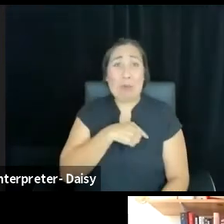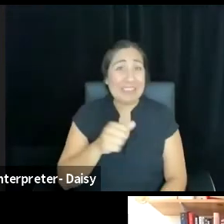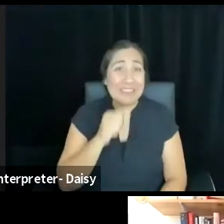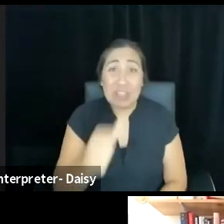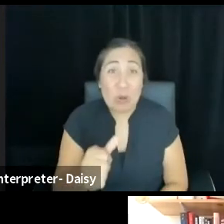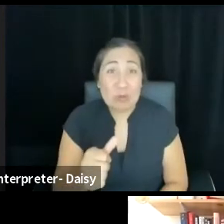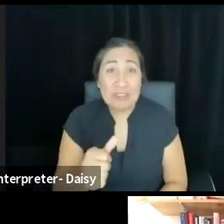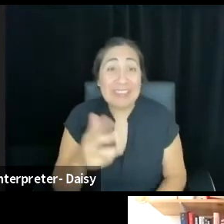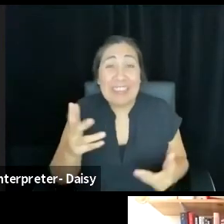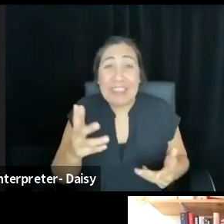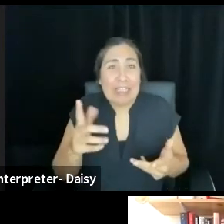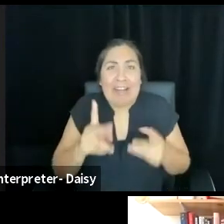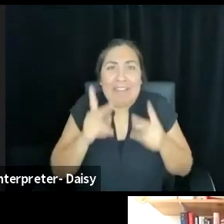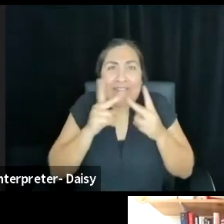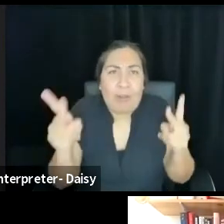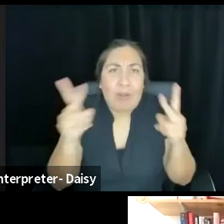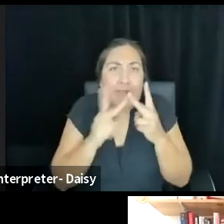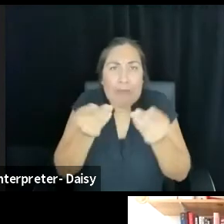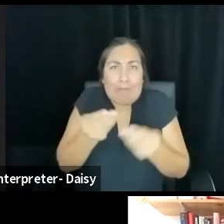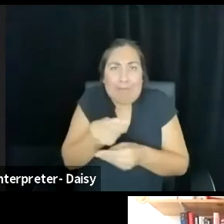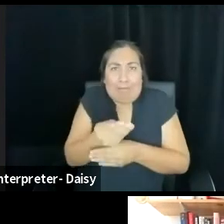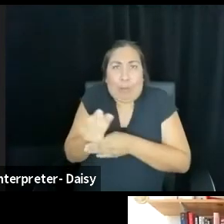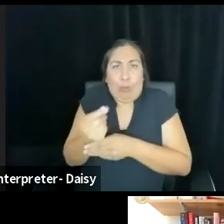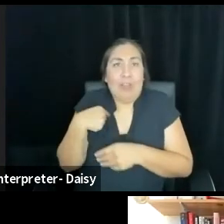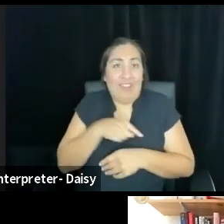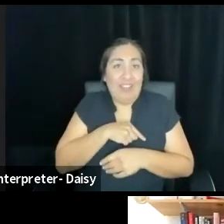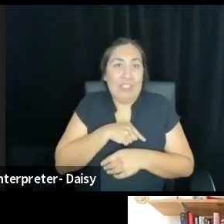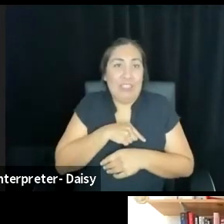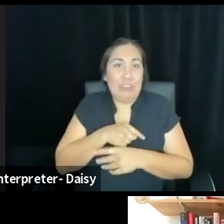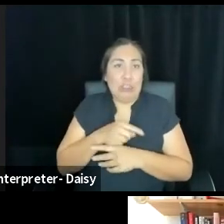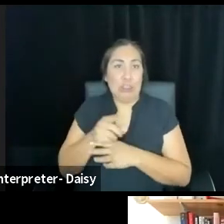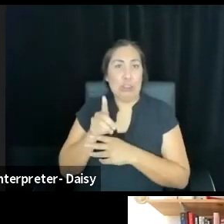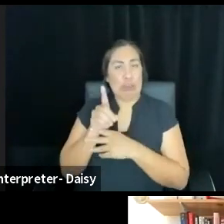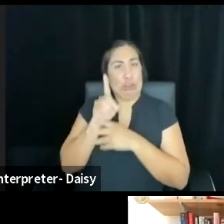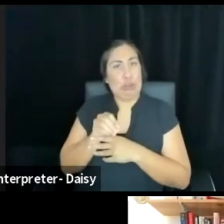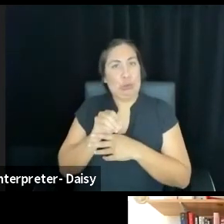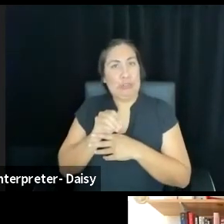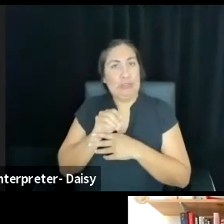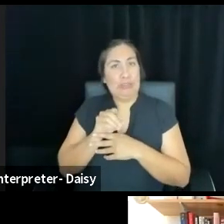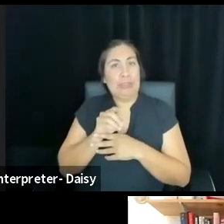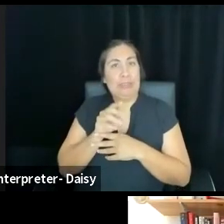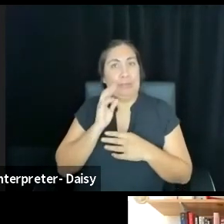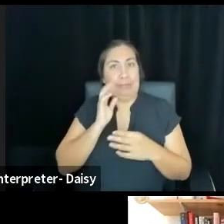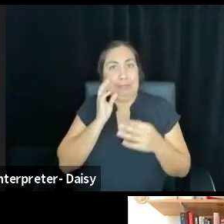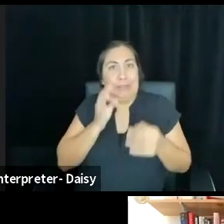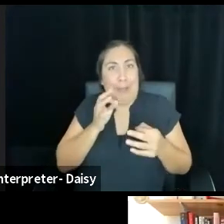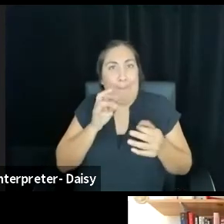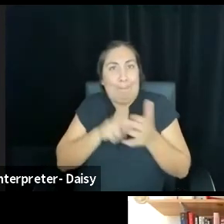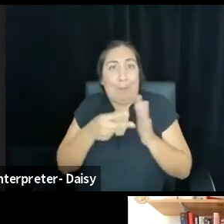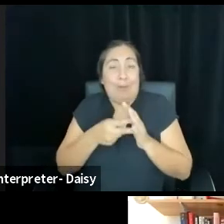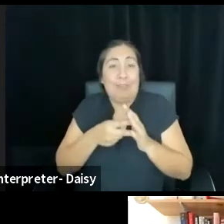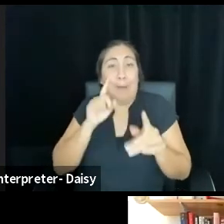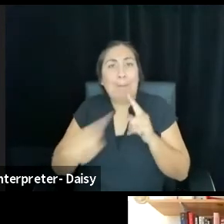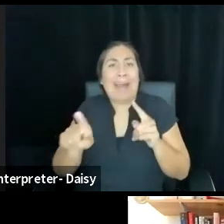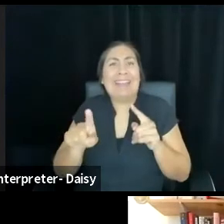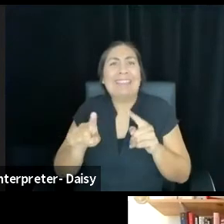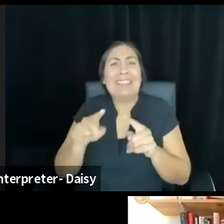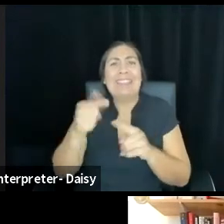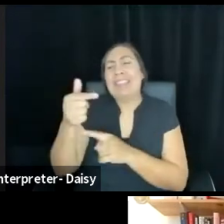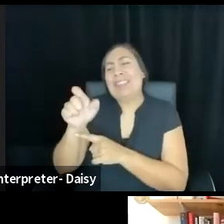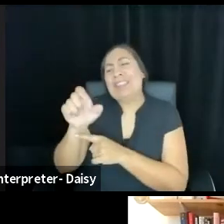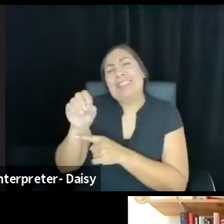very few of us do. And, you know, Jeffrey, you're asking it's a hypothetical question,